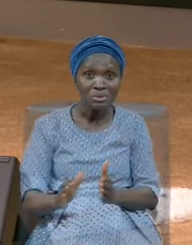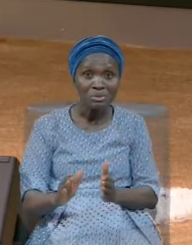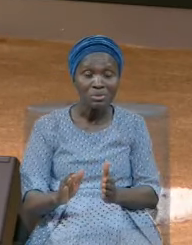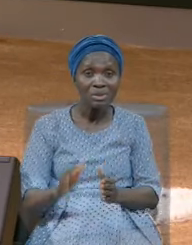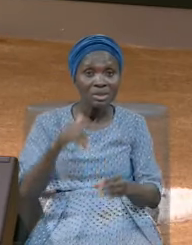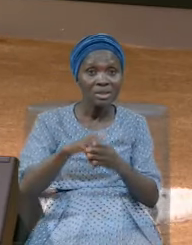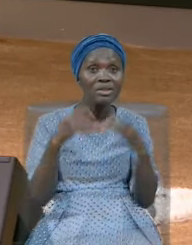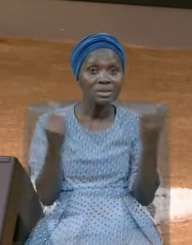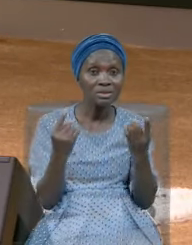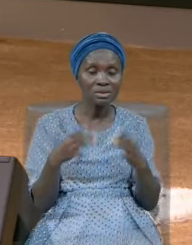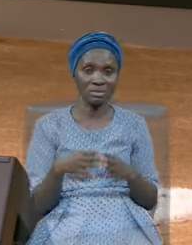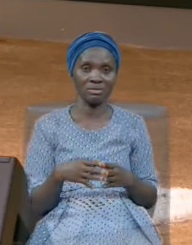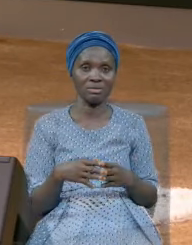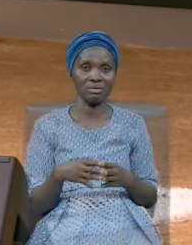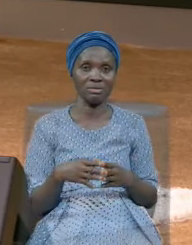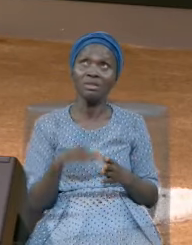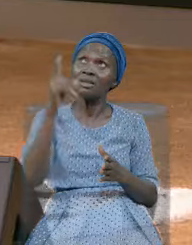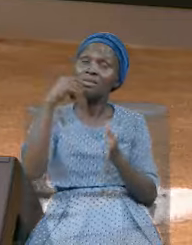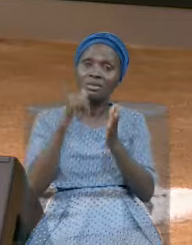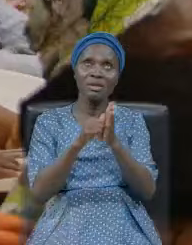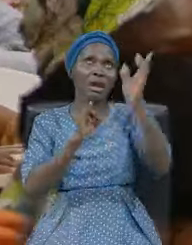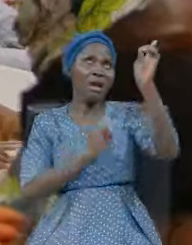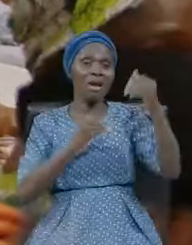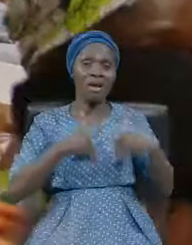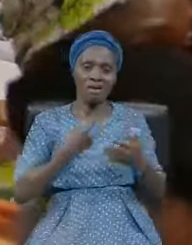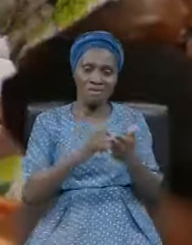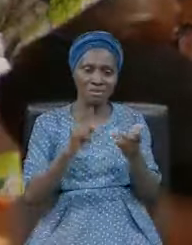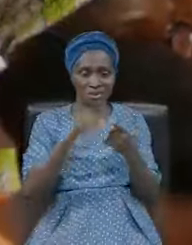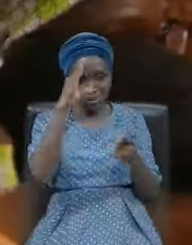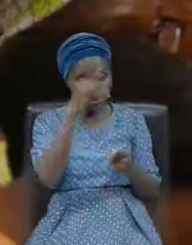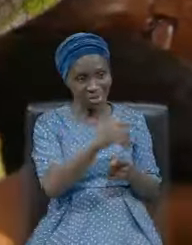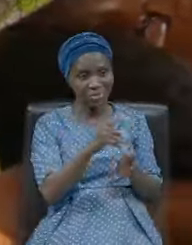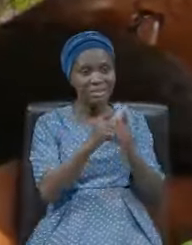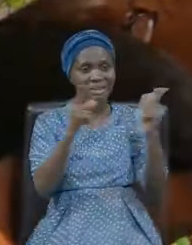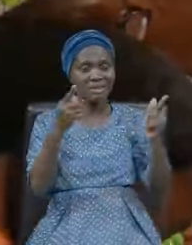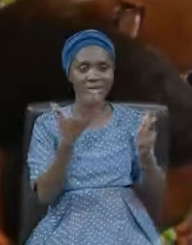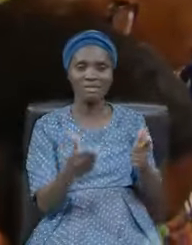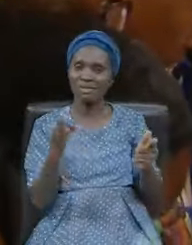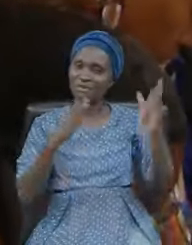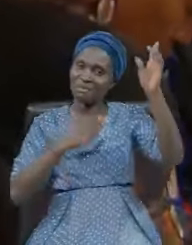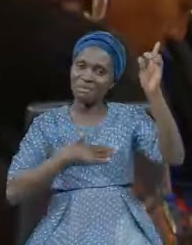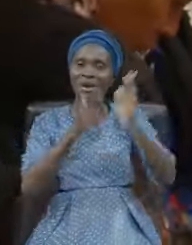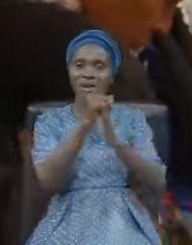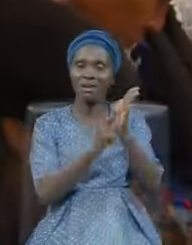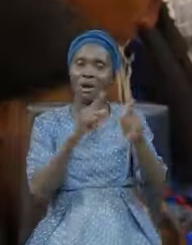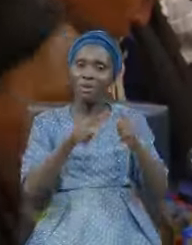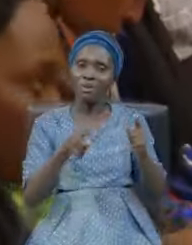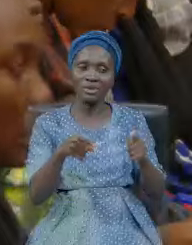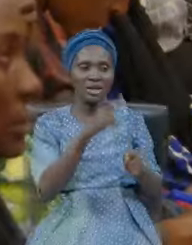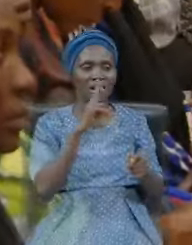to him the great things of my law, but they were counted as